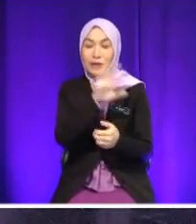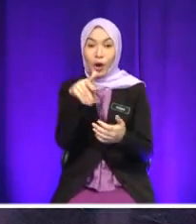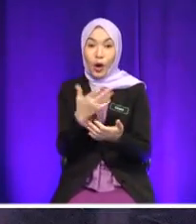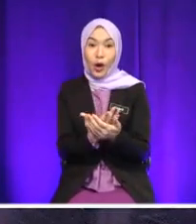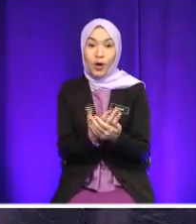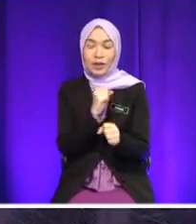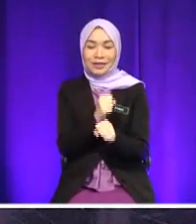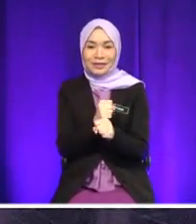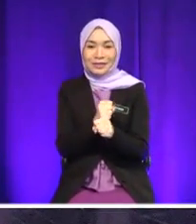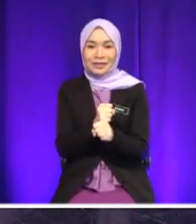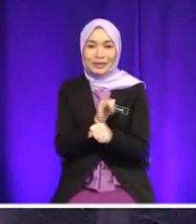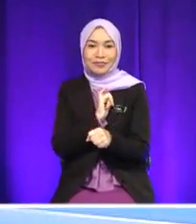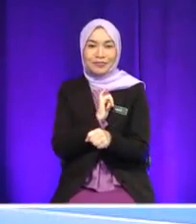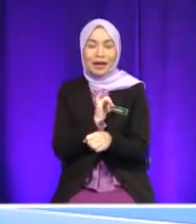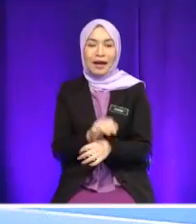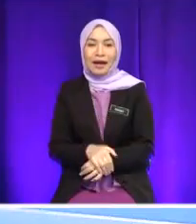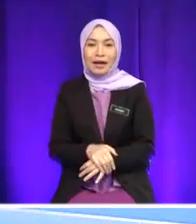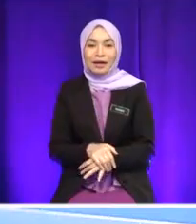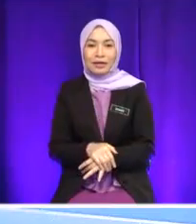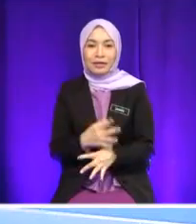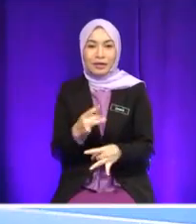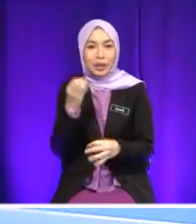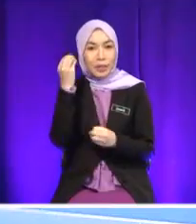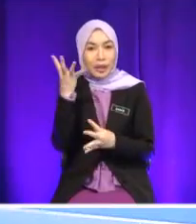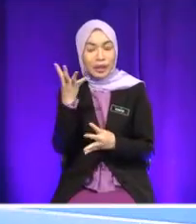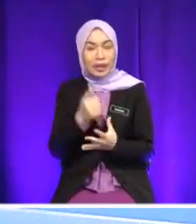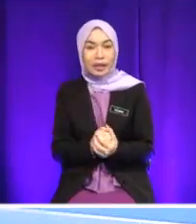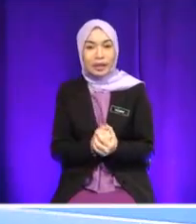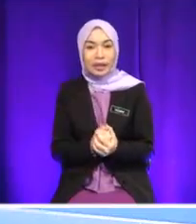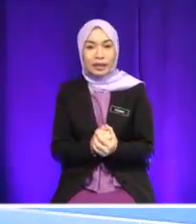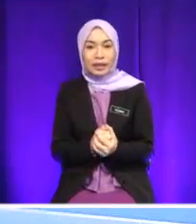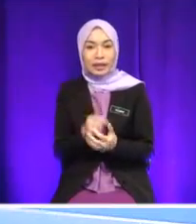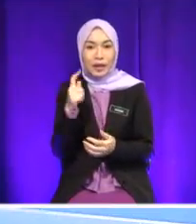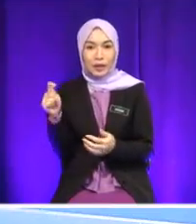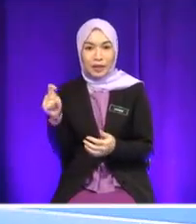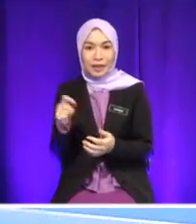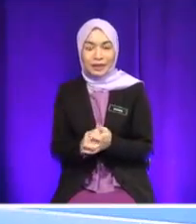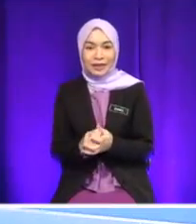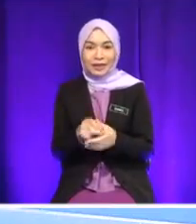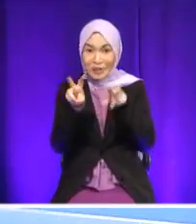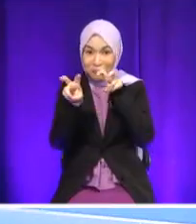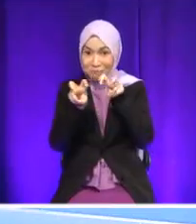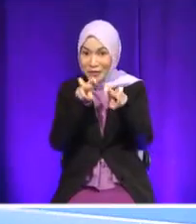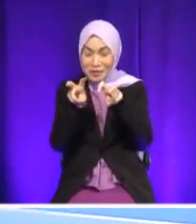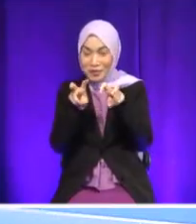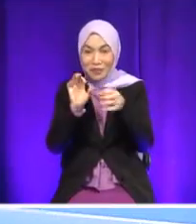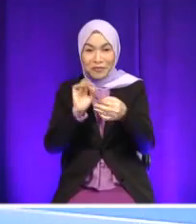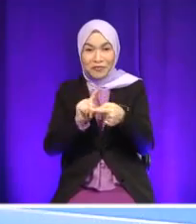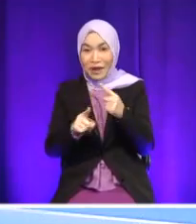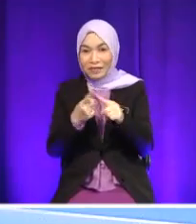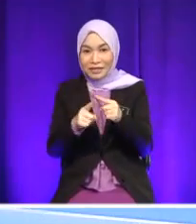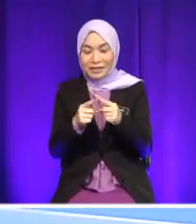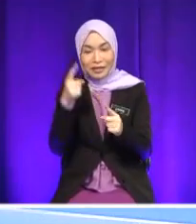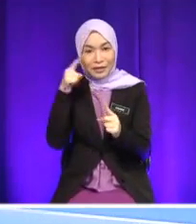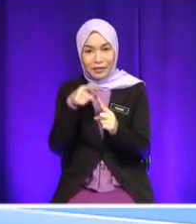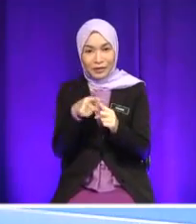also like the point that he gave one of the pupils online because they managed to persuade their Yeah. teammates to actually change their answer because of